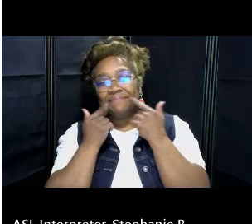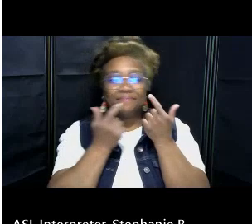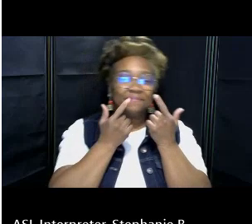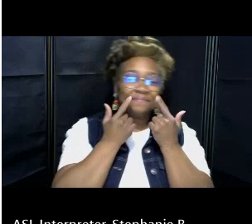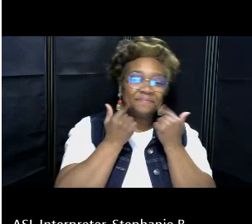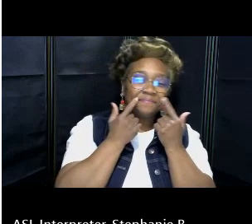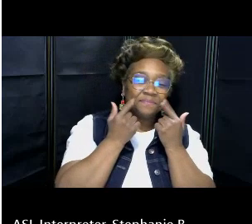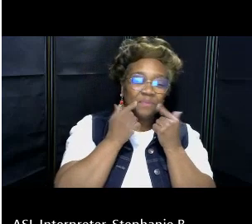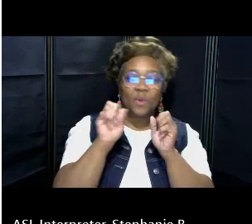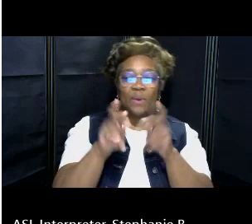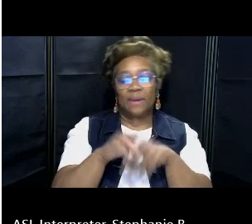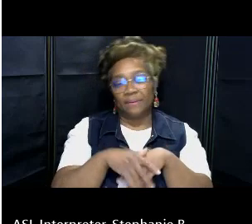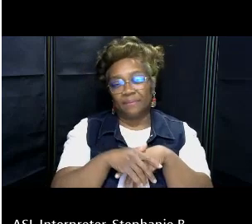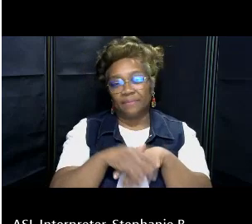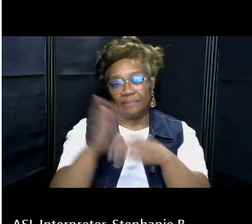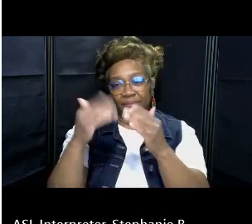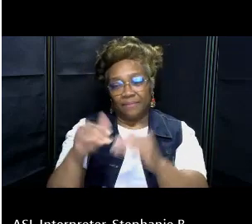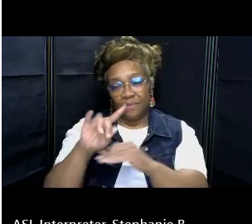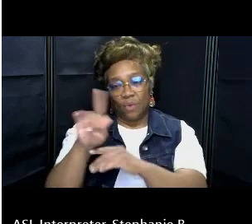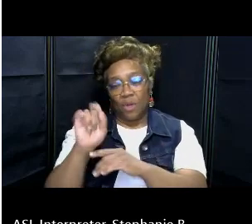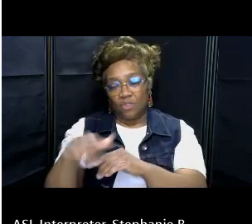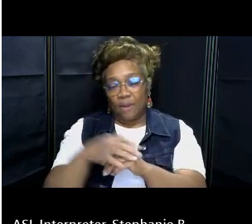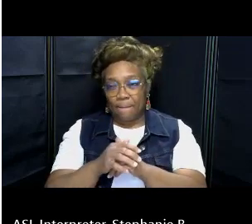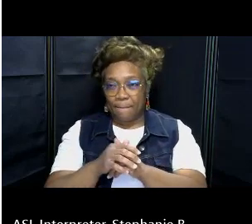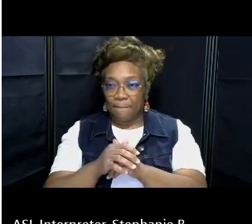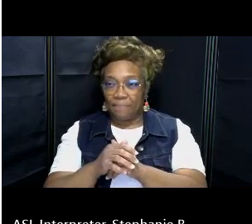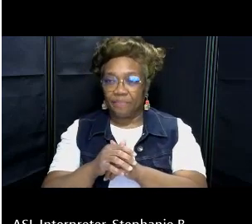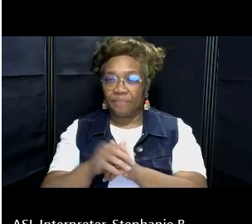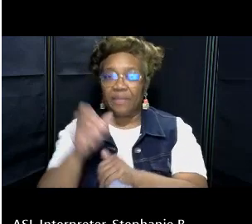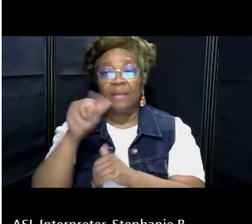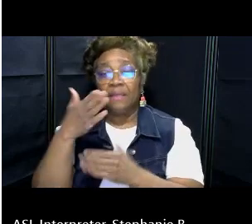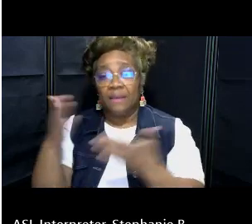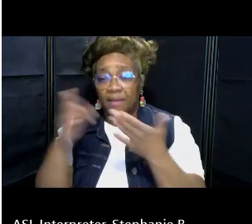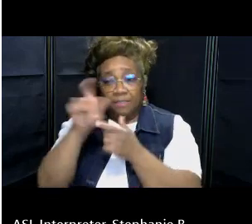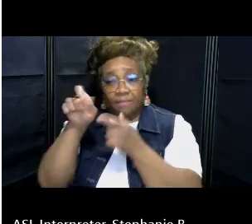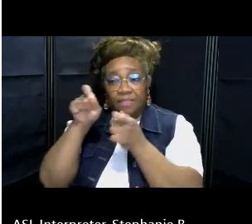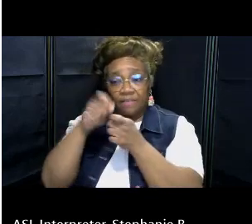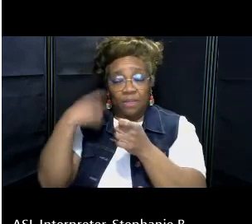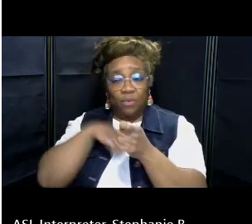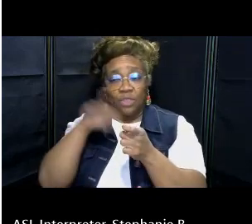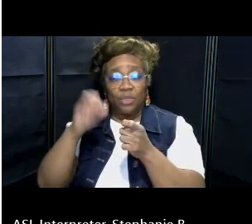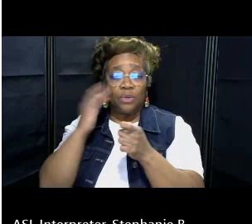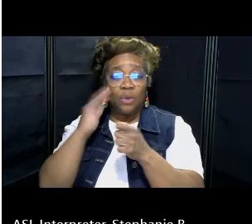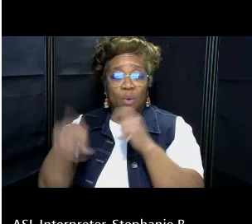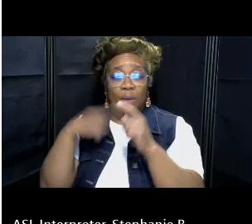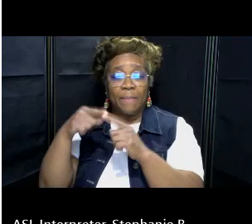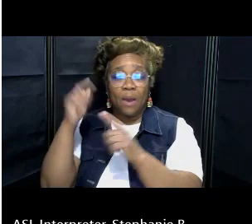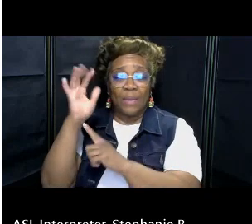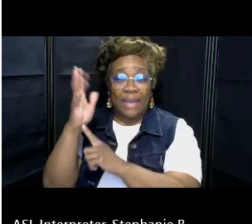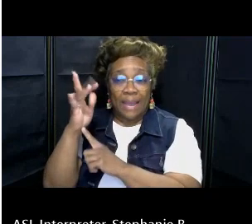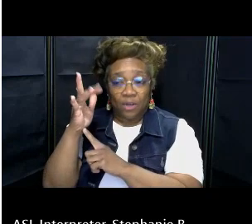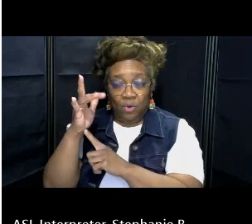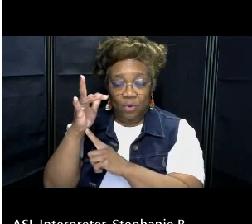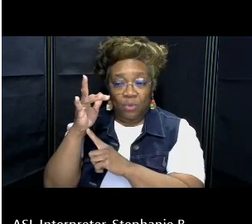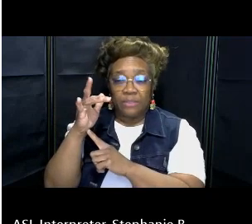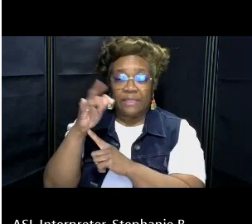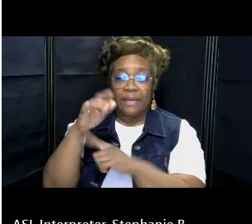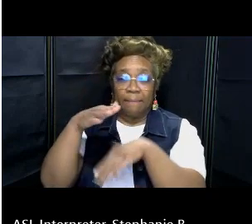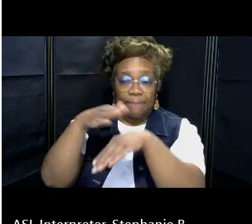Okay, the second question here, is there anything specifically we should know about candles and pets?